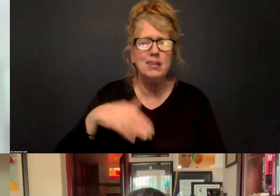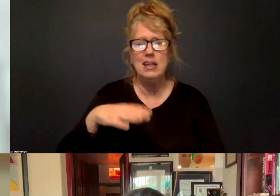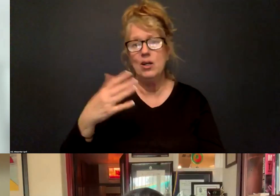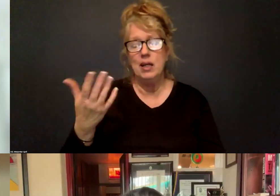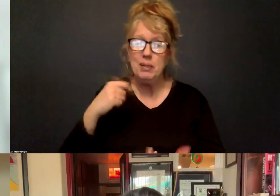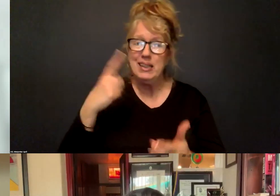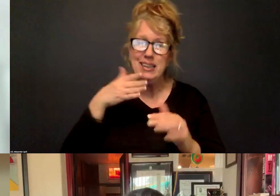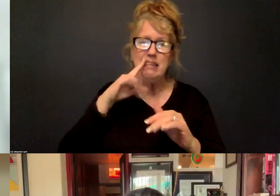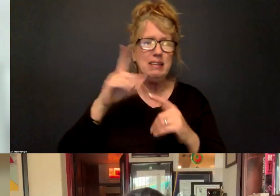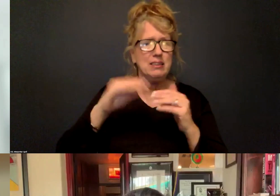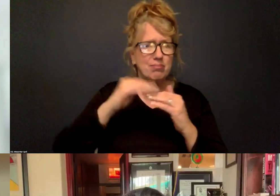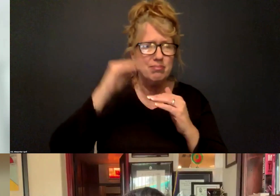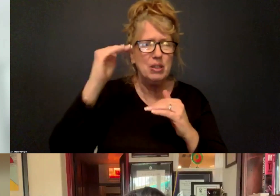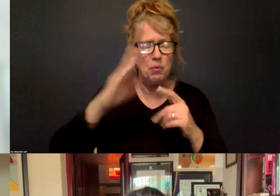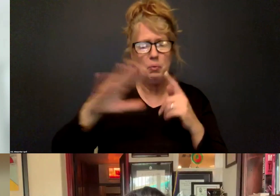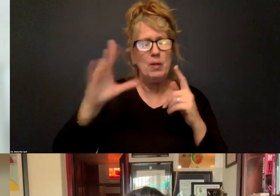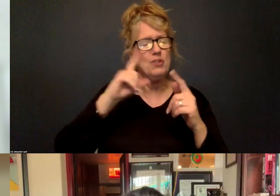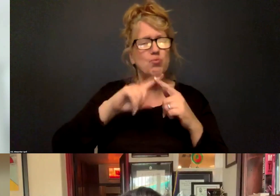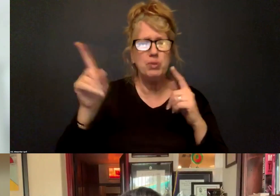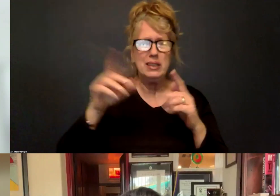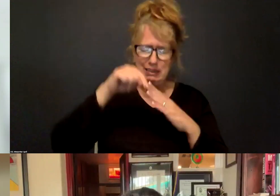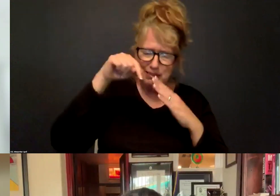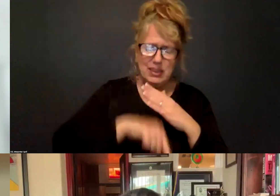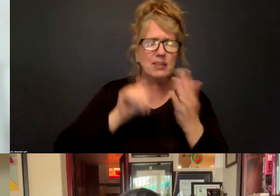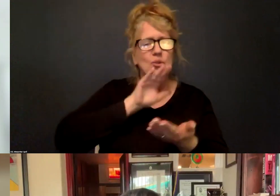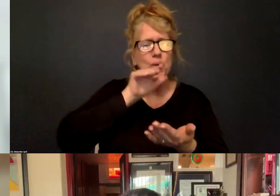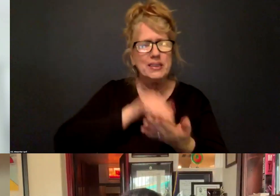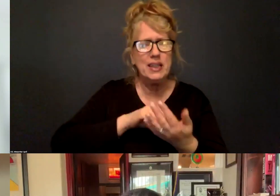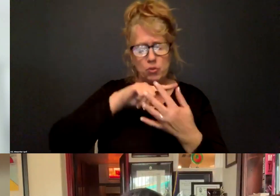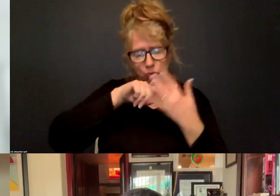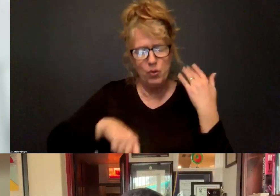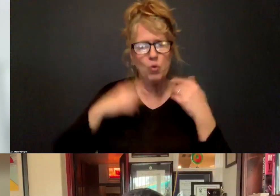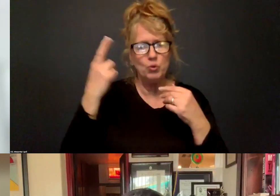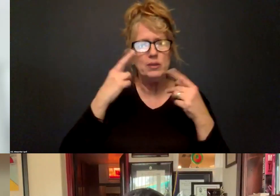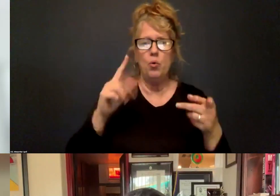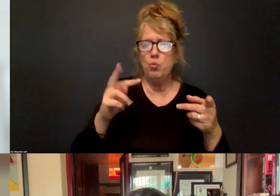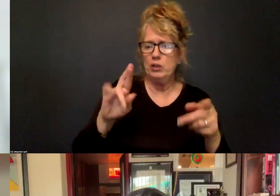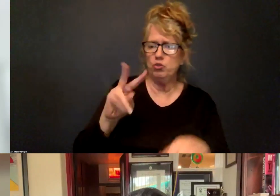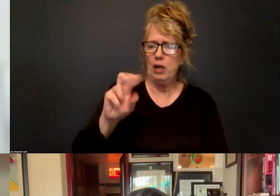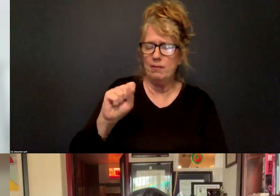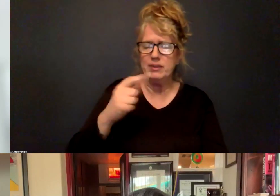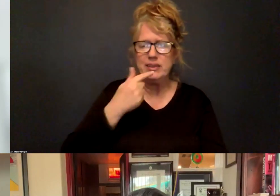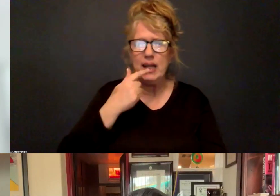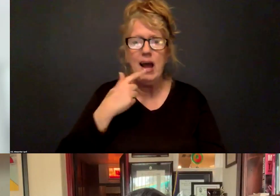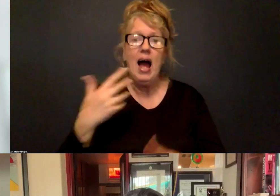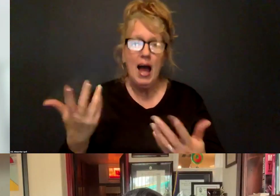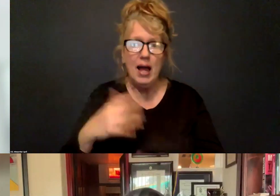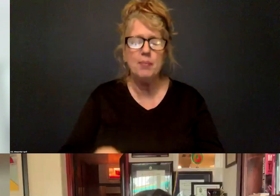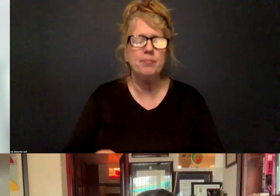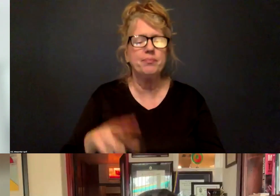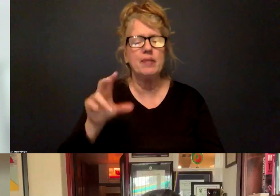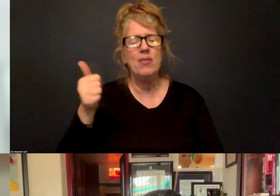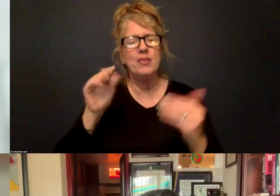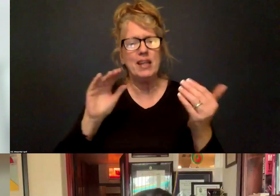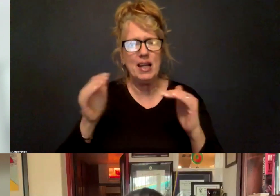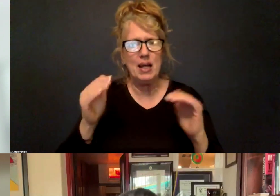to have them in one of these high intensity centers, for all the reasons that Travis said. I kind of, I like analogies. I